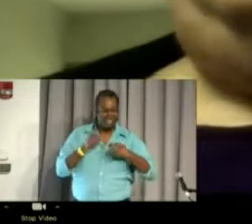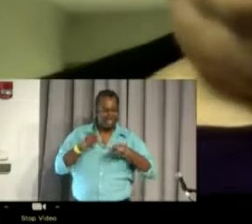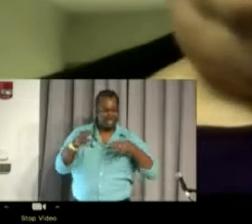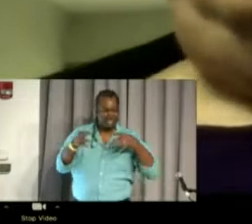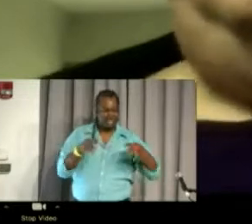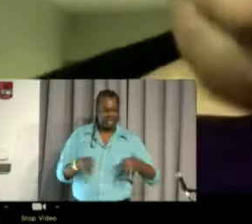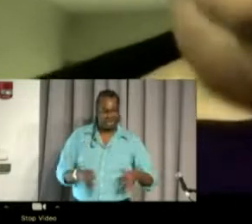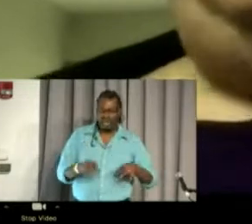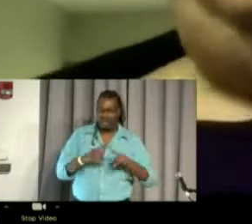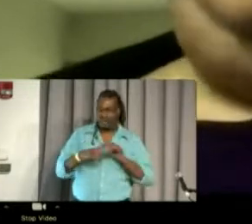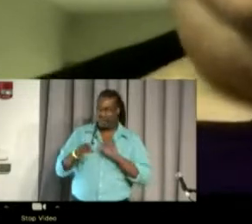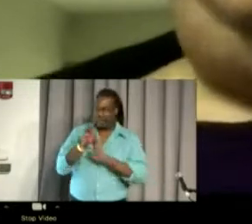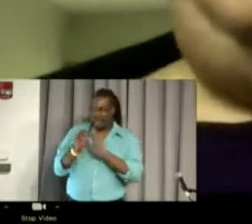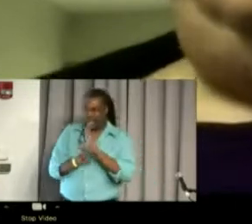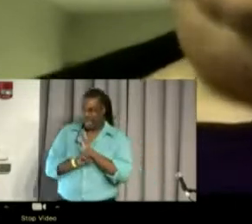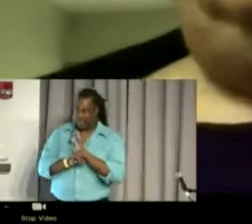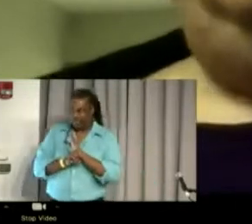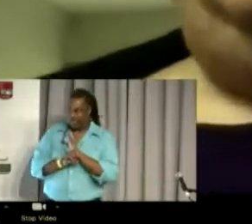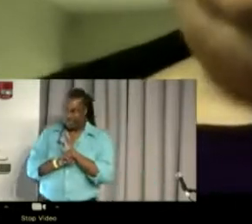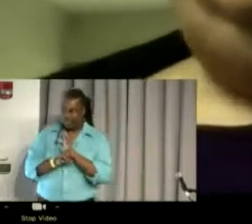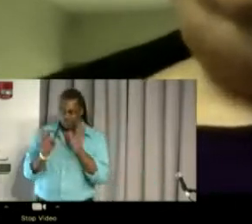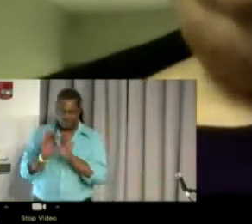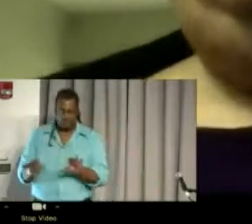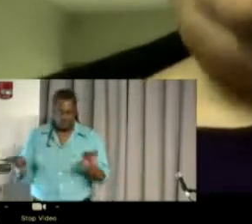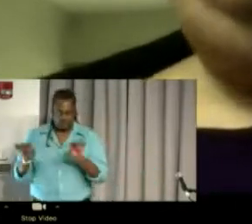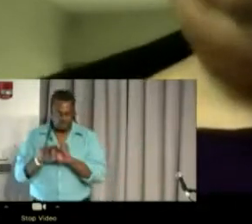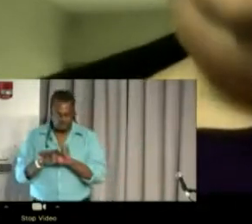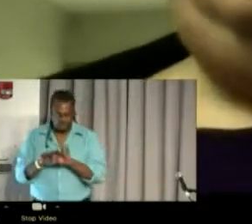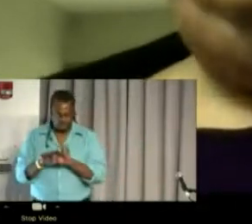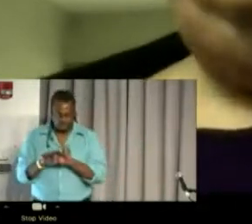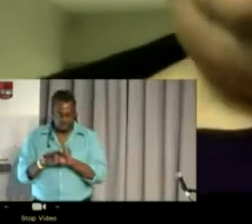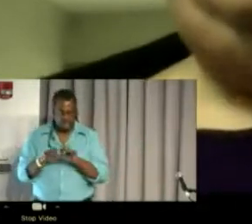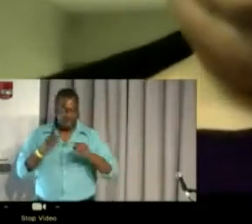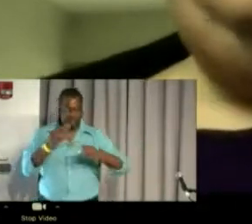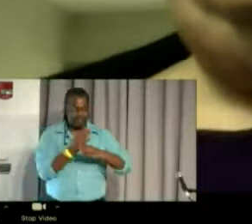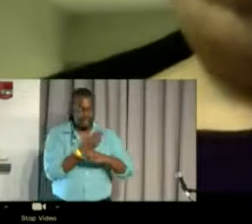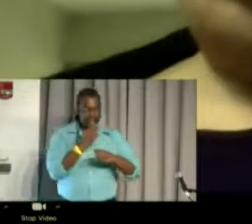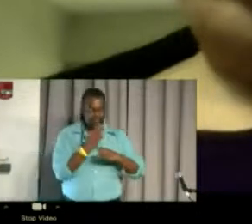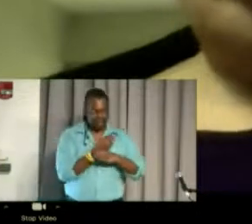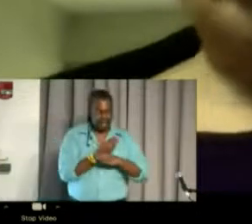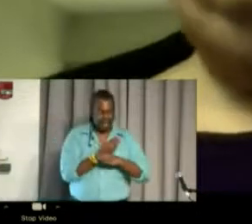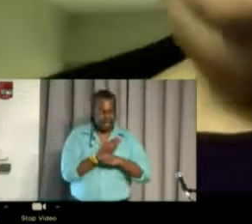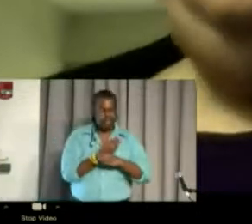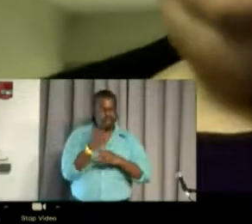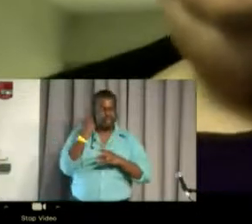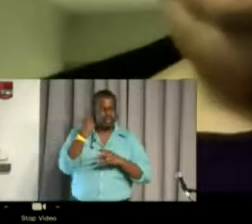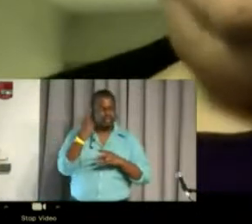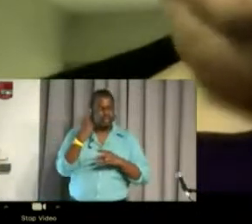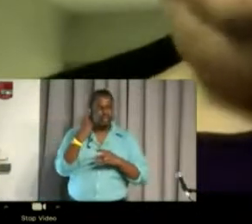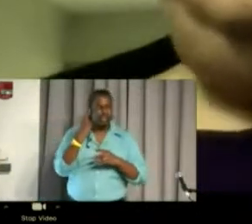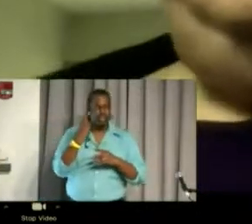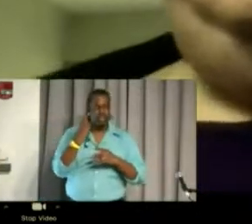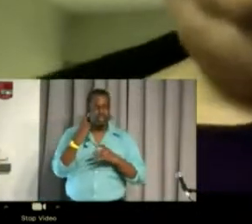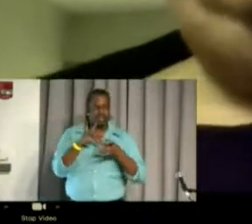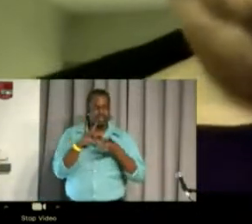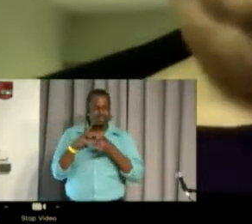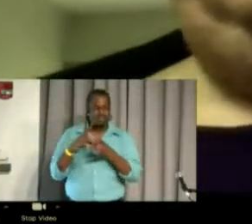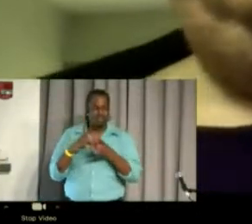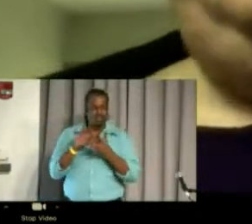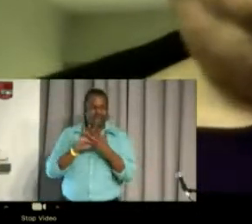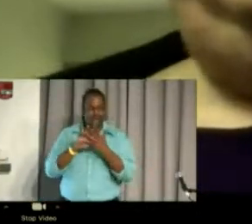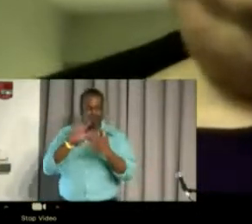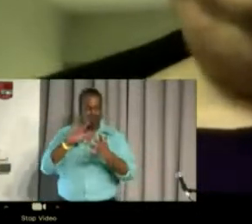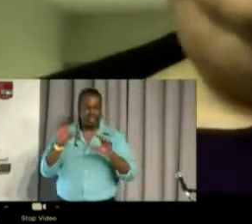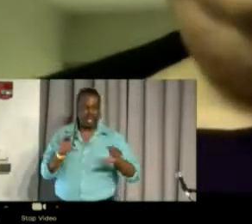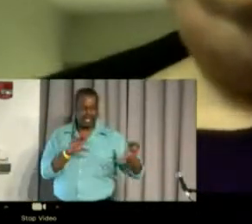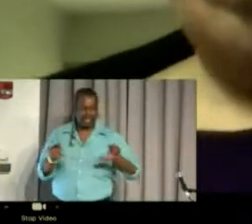things eludes it. As for mathematics, what eludes its abstract and logical activity is reality itself. In